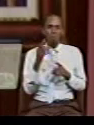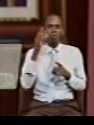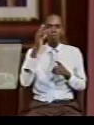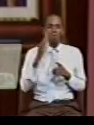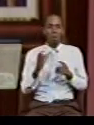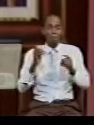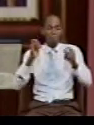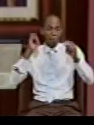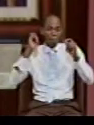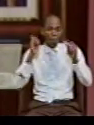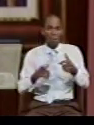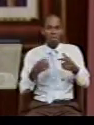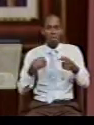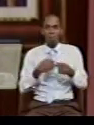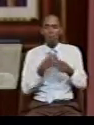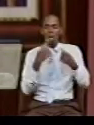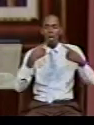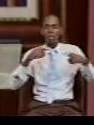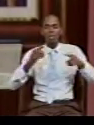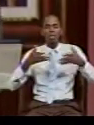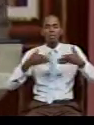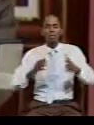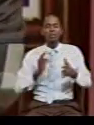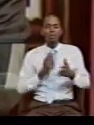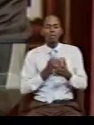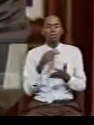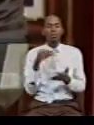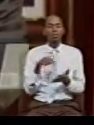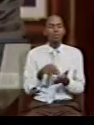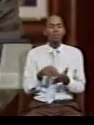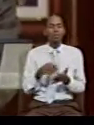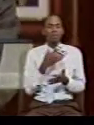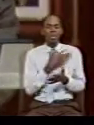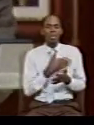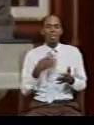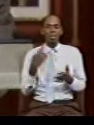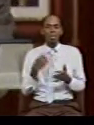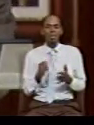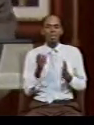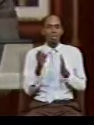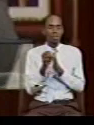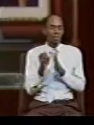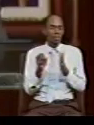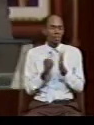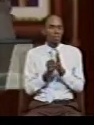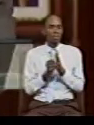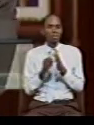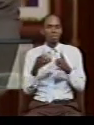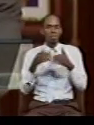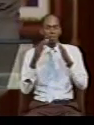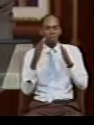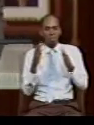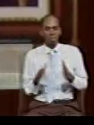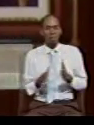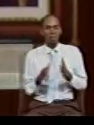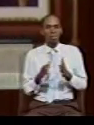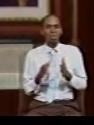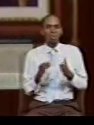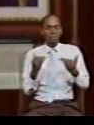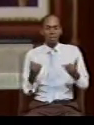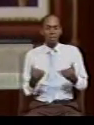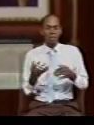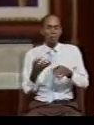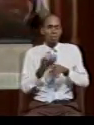say, let us pray, and the overseer takes over. Or camp commandant